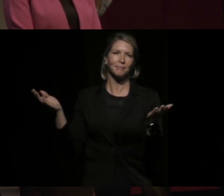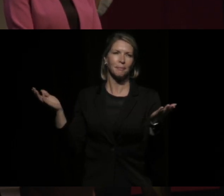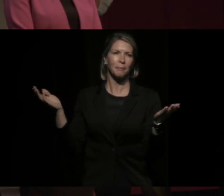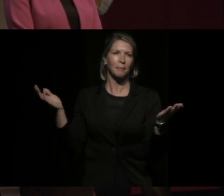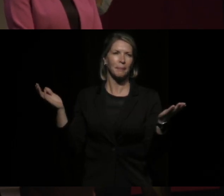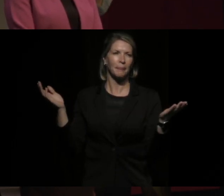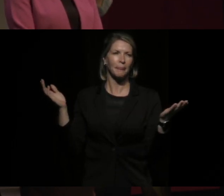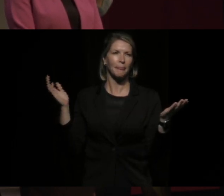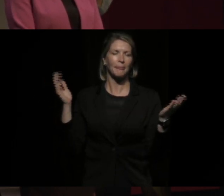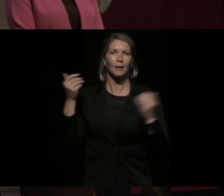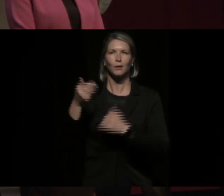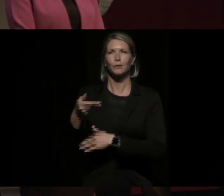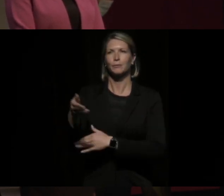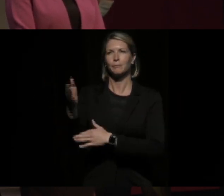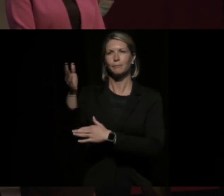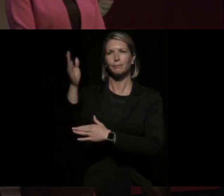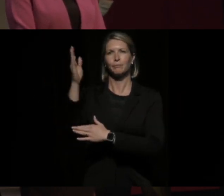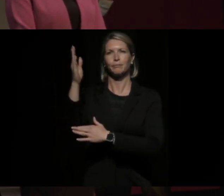exploits.